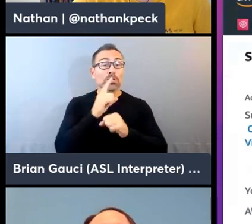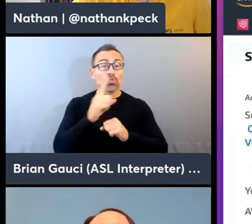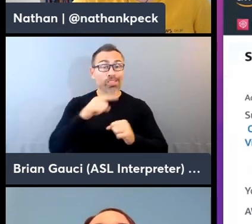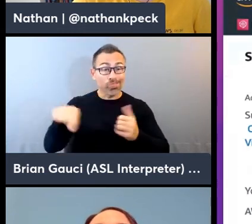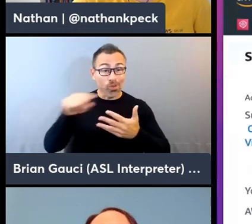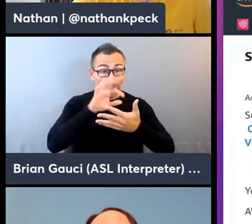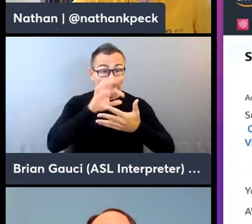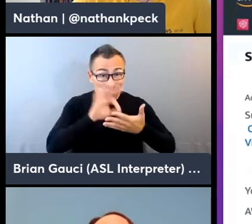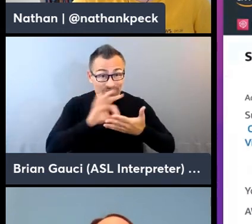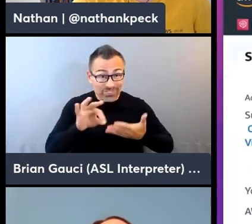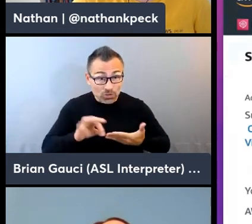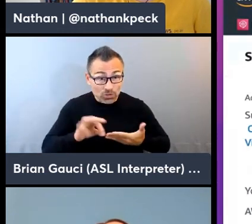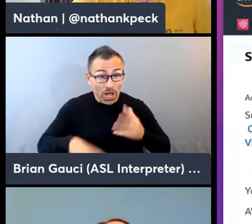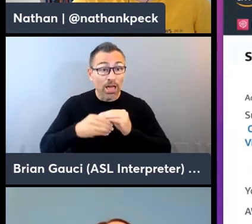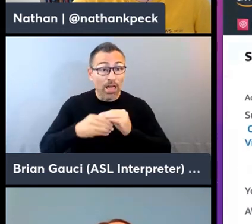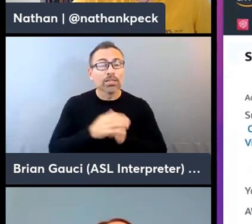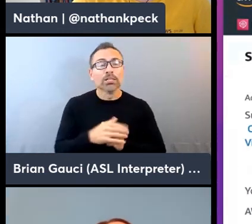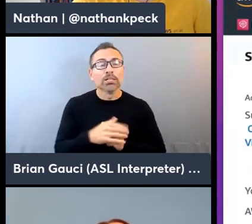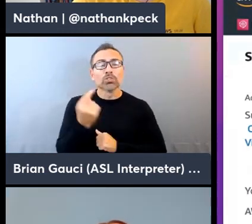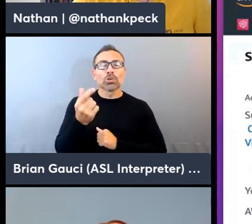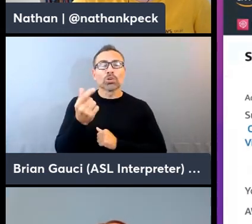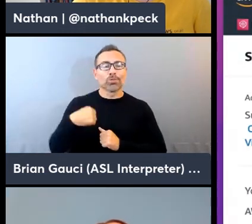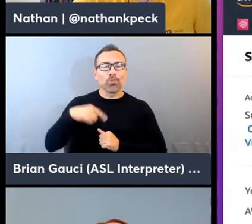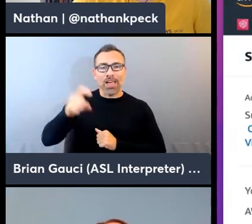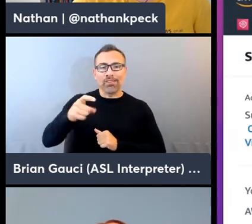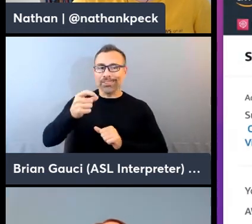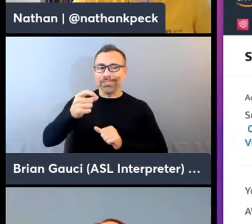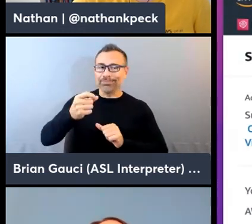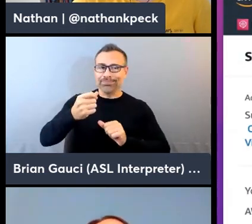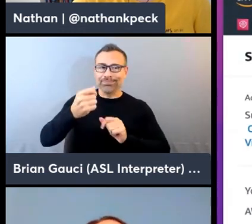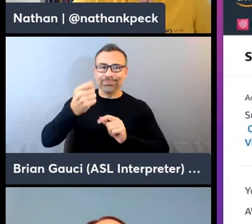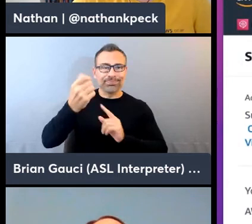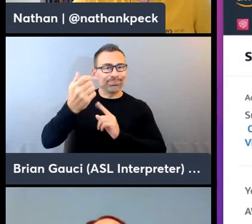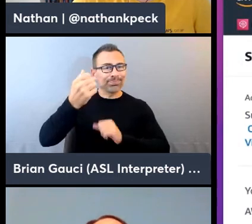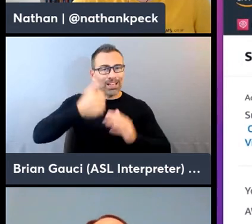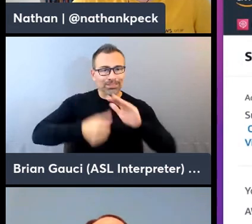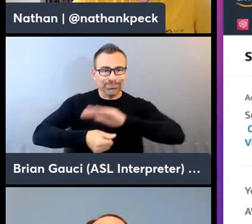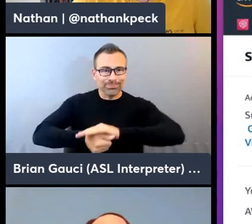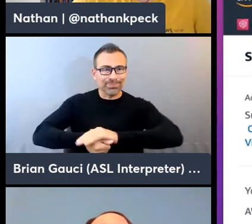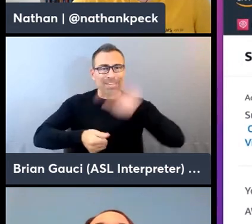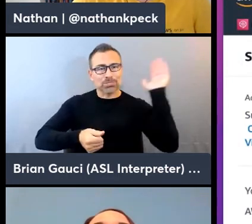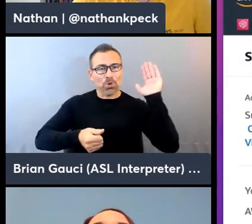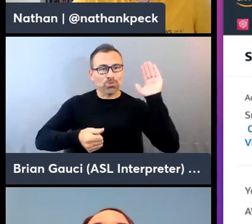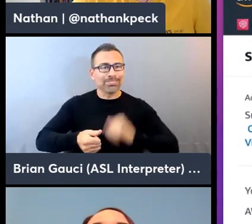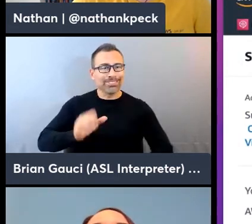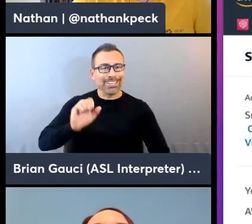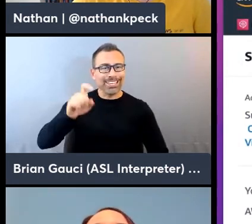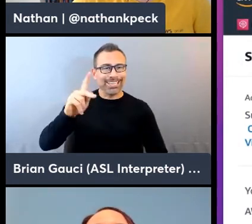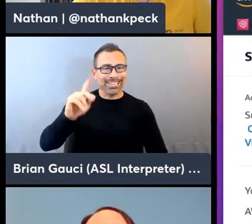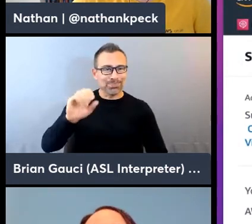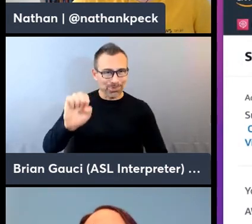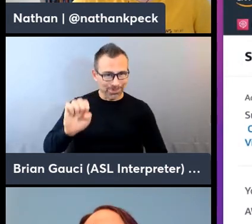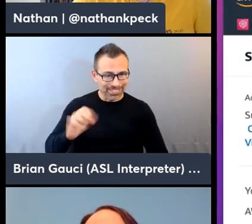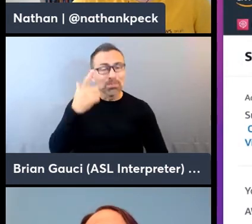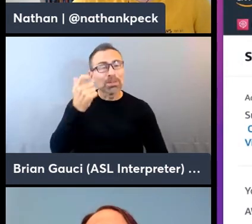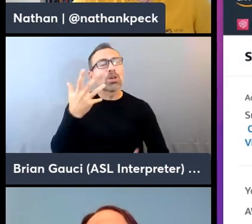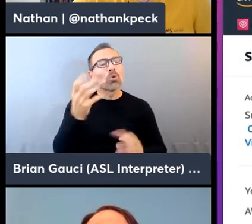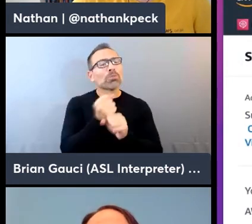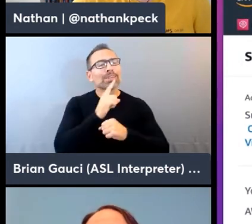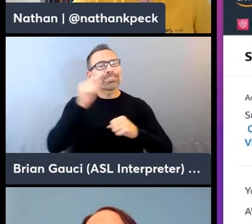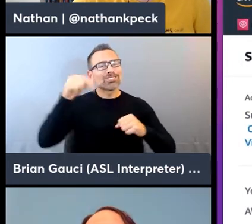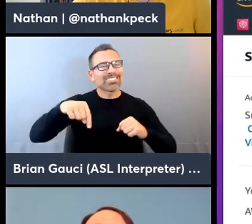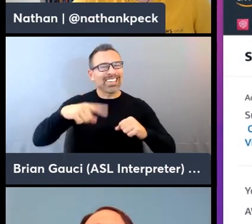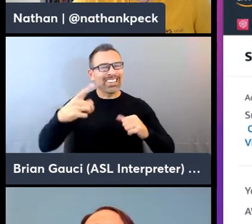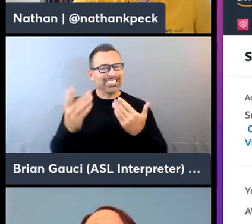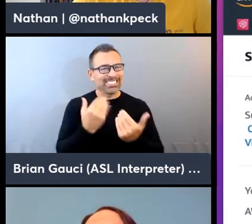what happens is we got to expose it because I want to be that channel that makes it easier. So if those types of capabilities